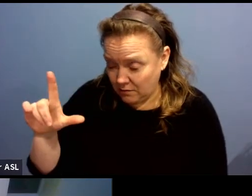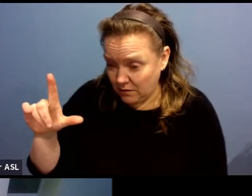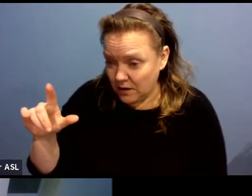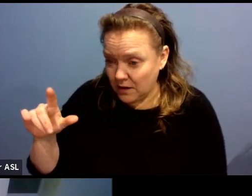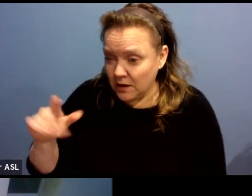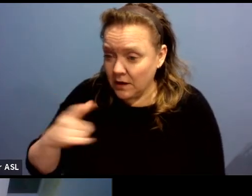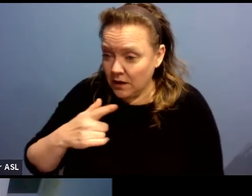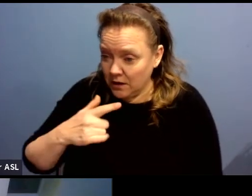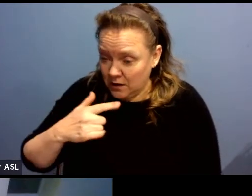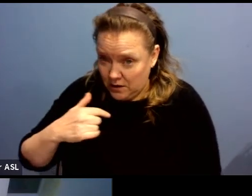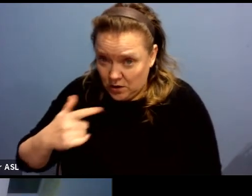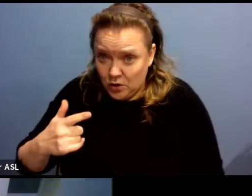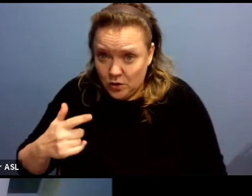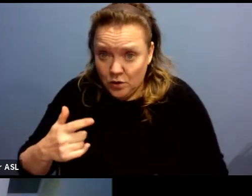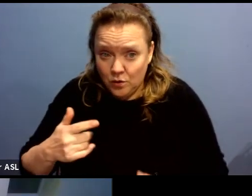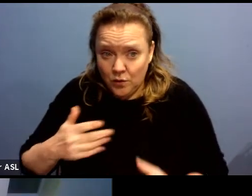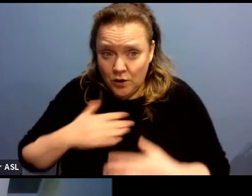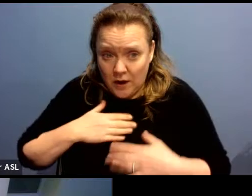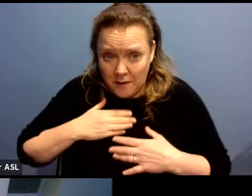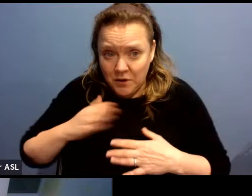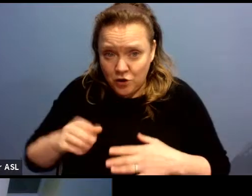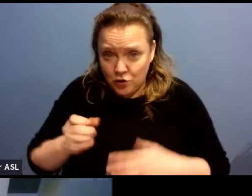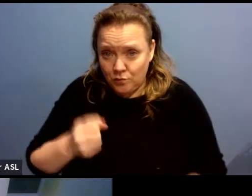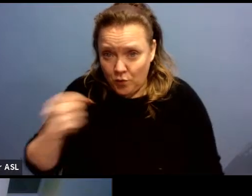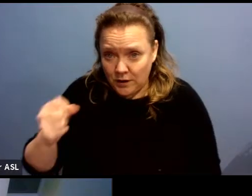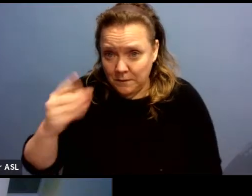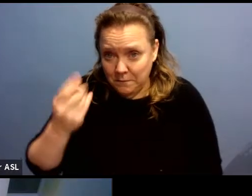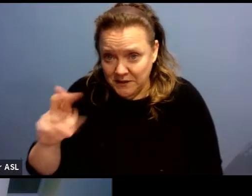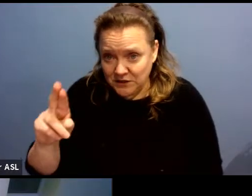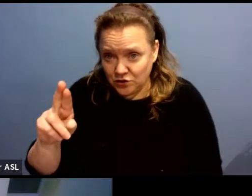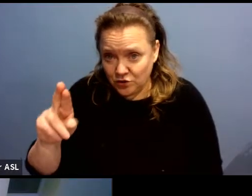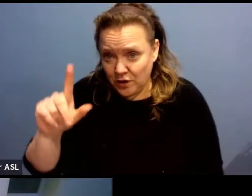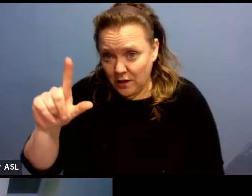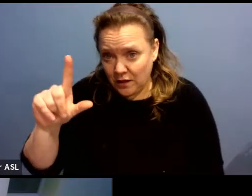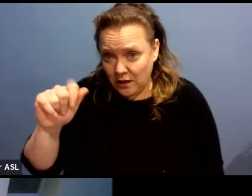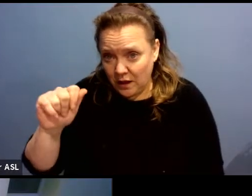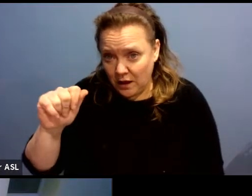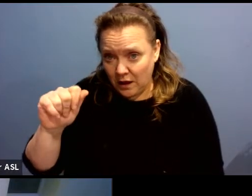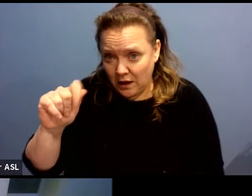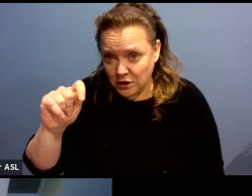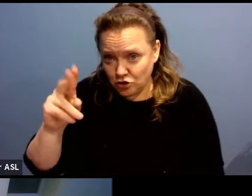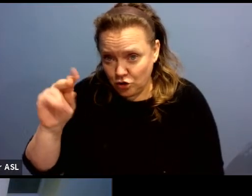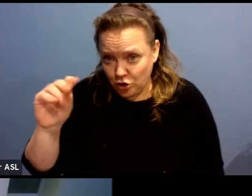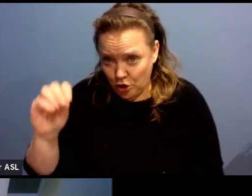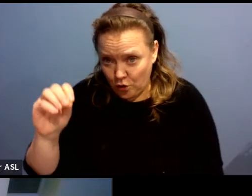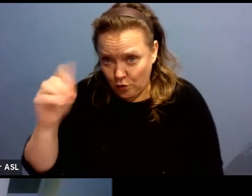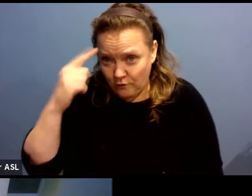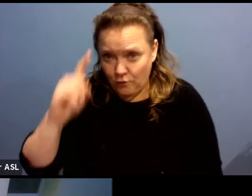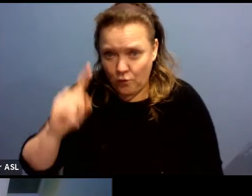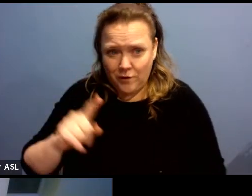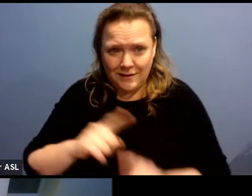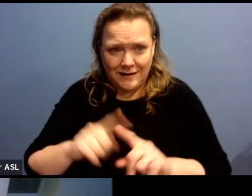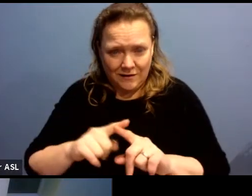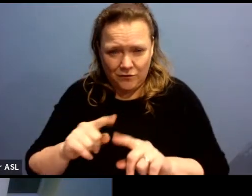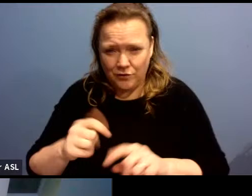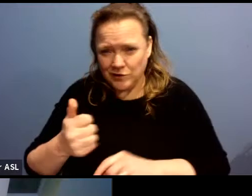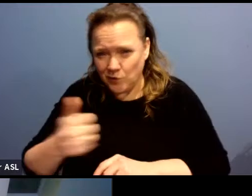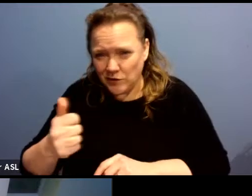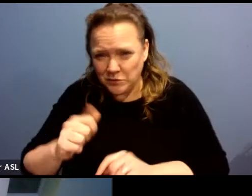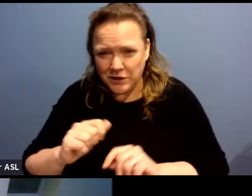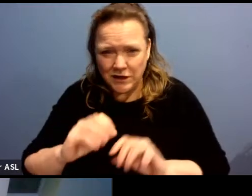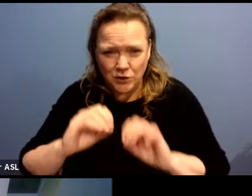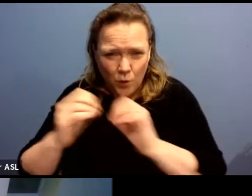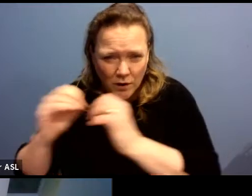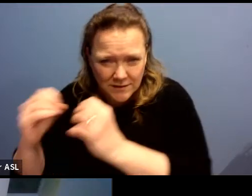your appointment of Mr. Letourneau, Supervisor Letourneau, to the various transportation bodies, and we very much